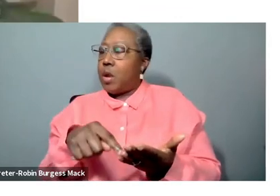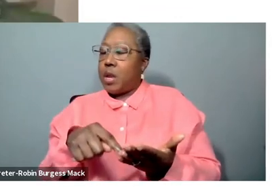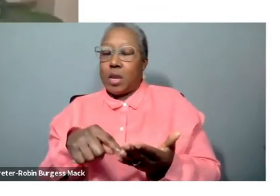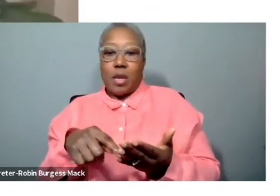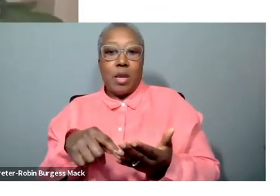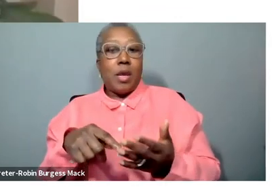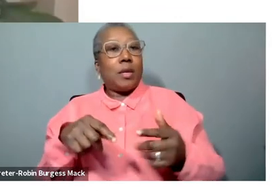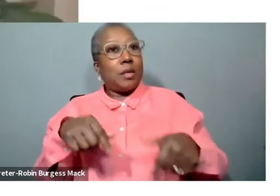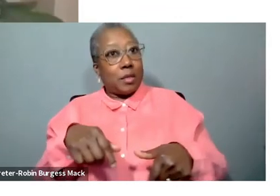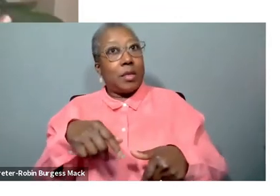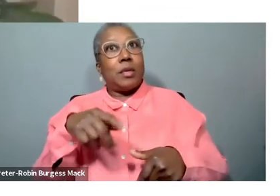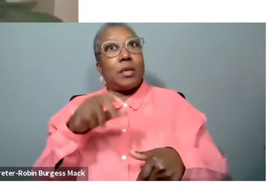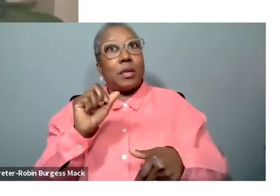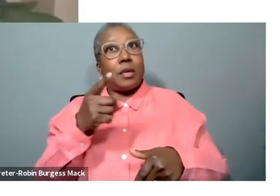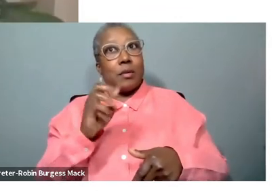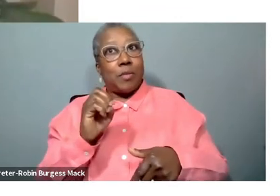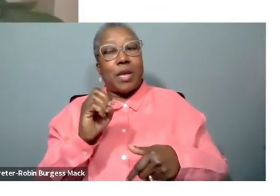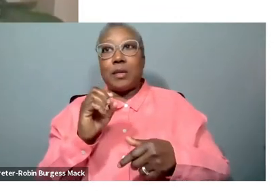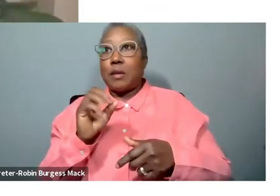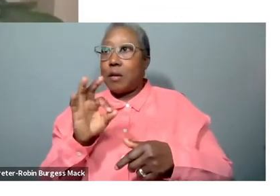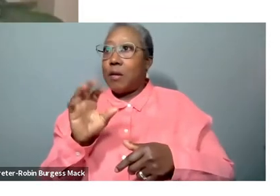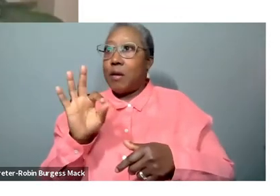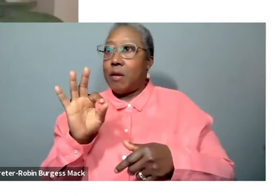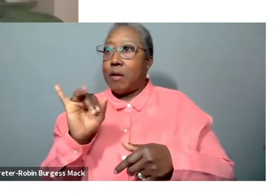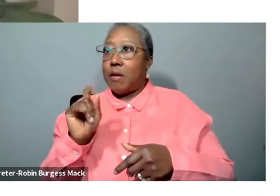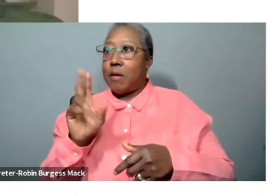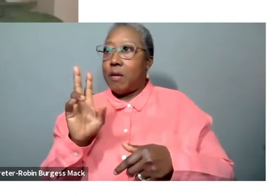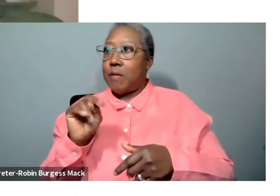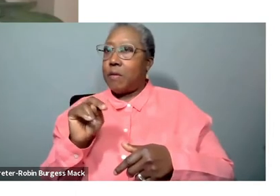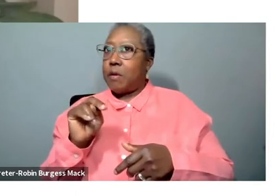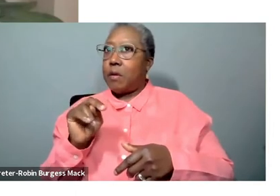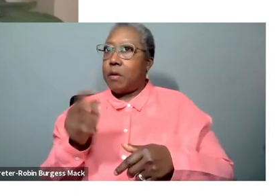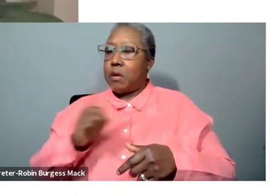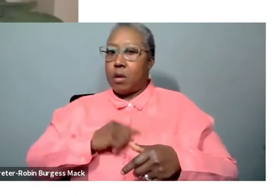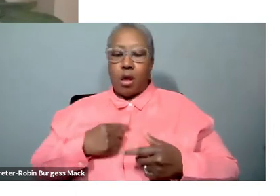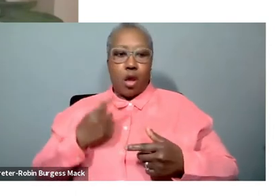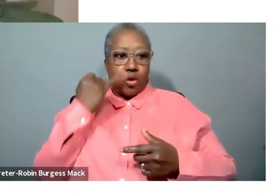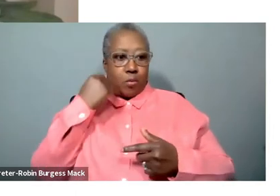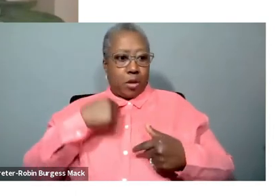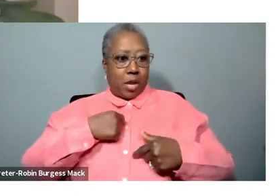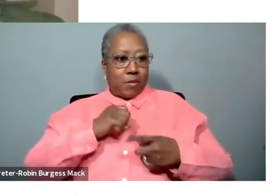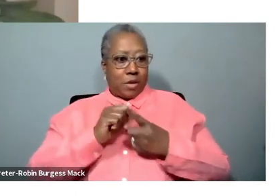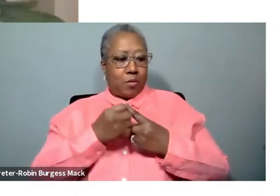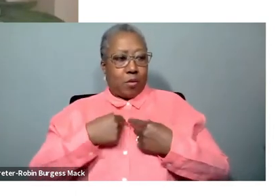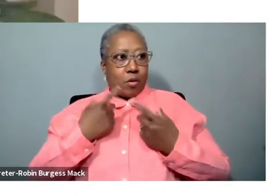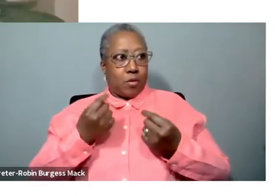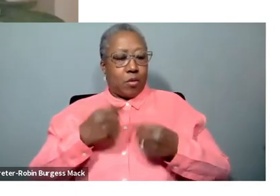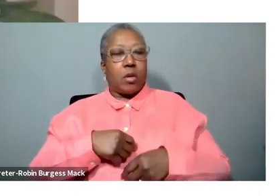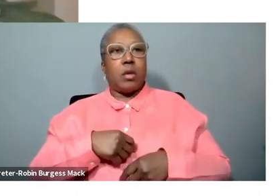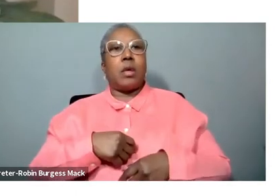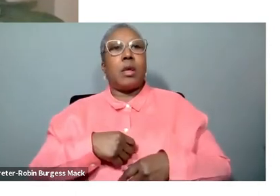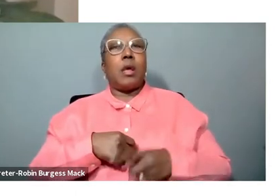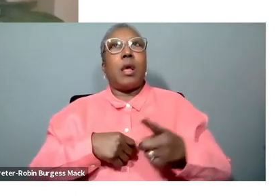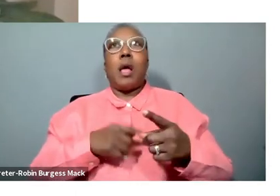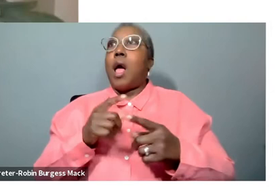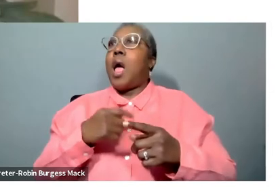space of fiction allows us to ask, what would I do? I started writing this novel